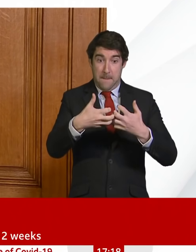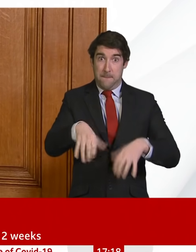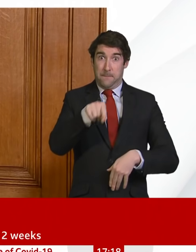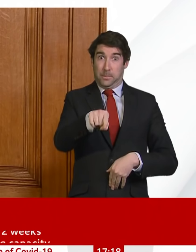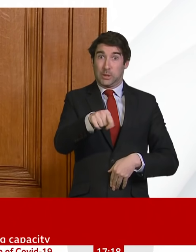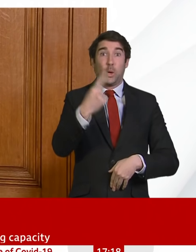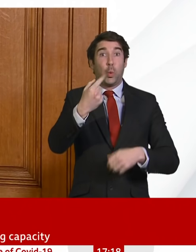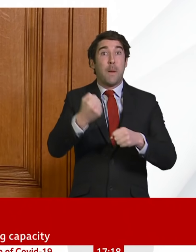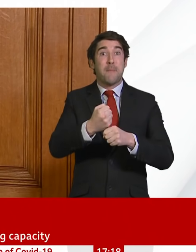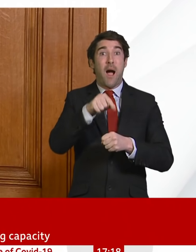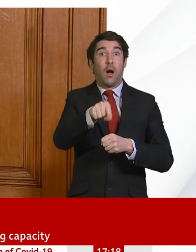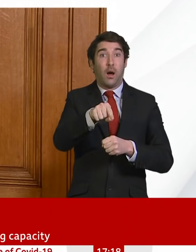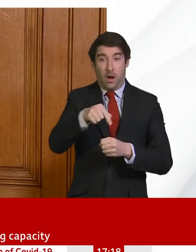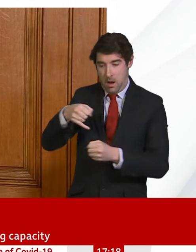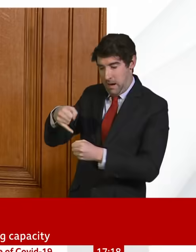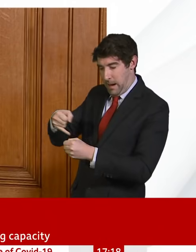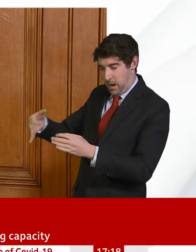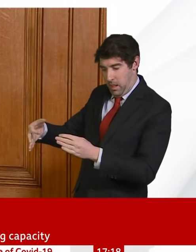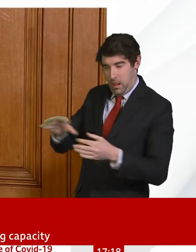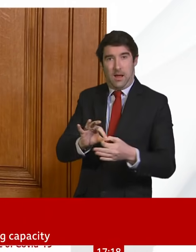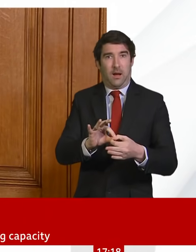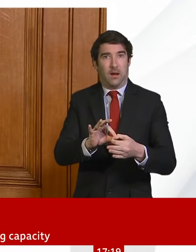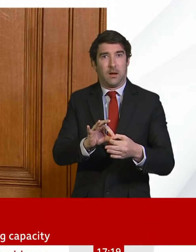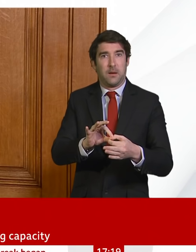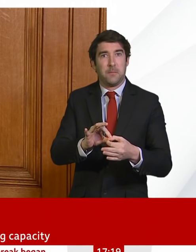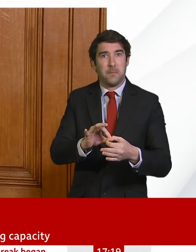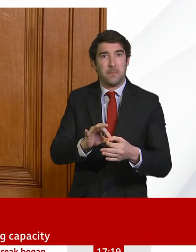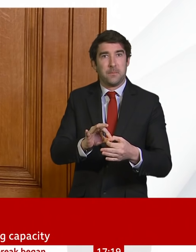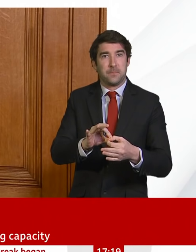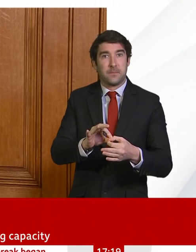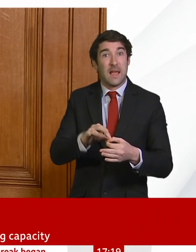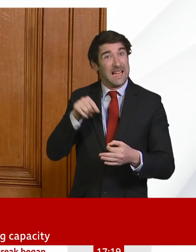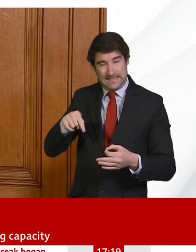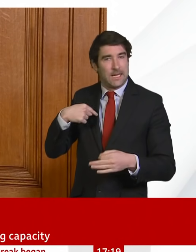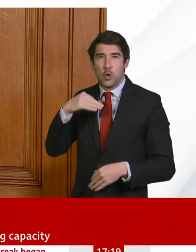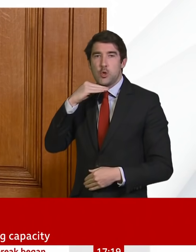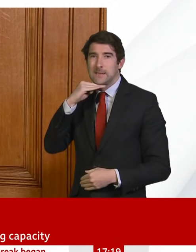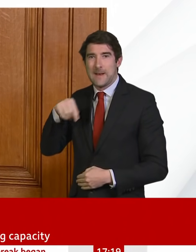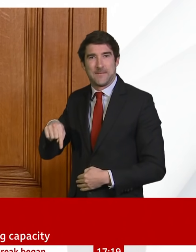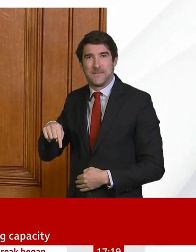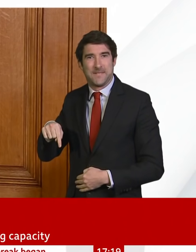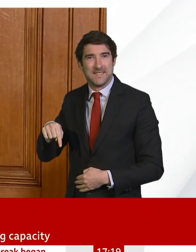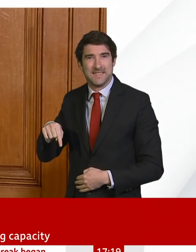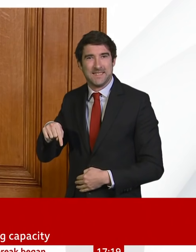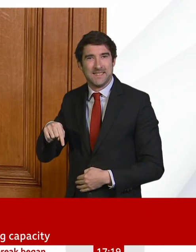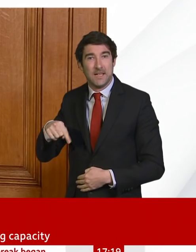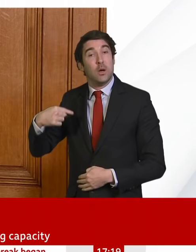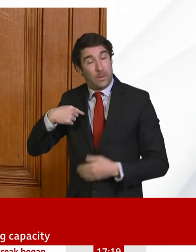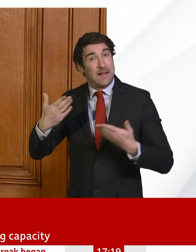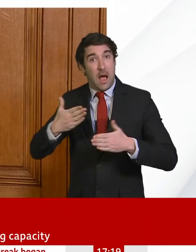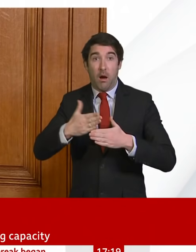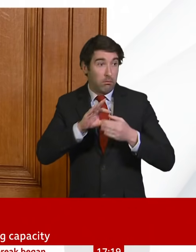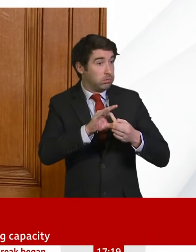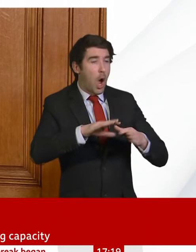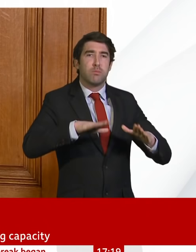most efficient. We are working with the industry to ensure that that supply is good and that the machinery